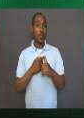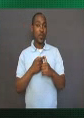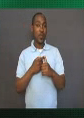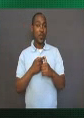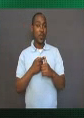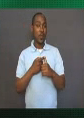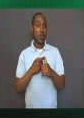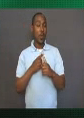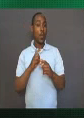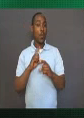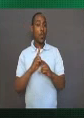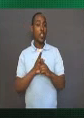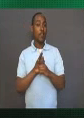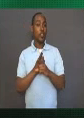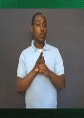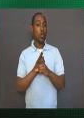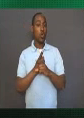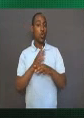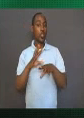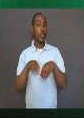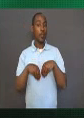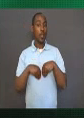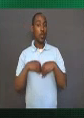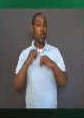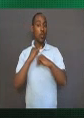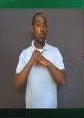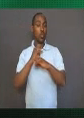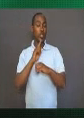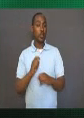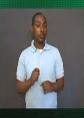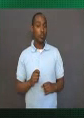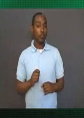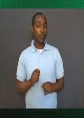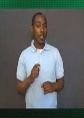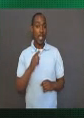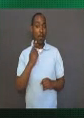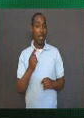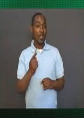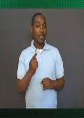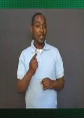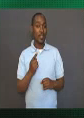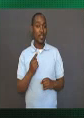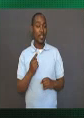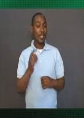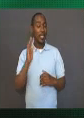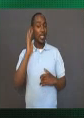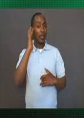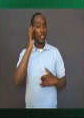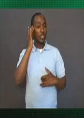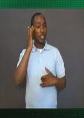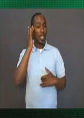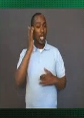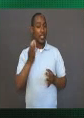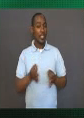is naturally acquired immunity, which means that contact with a